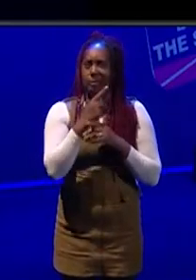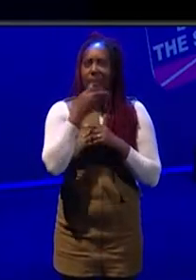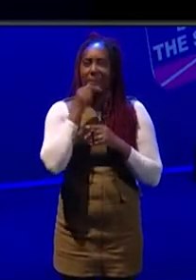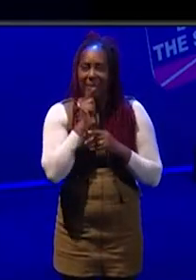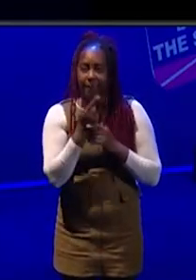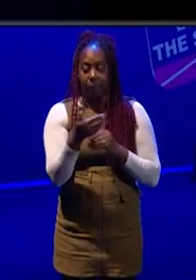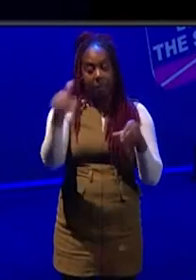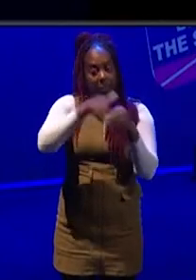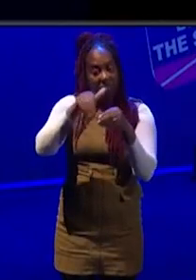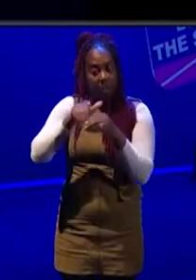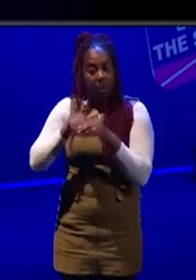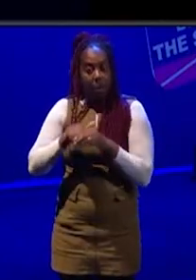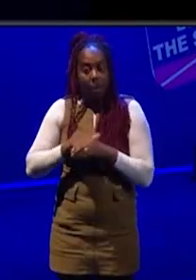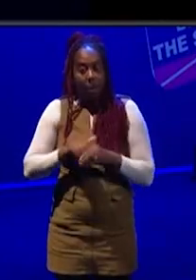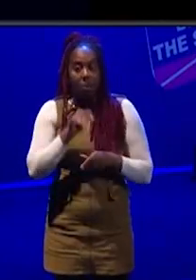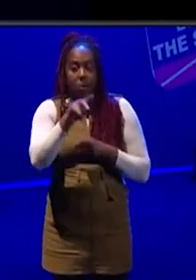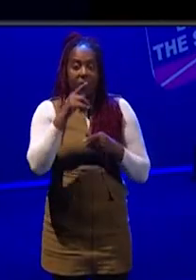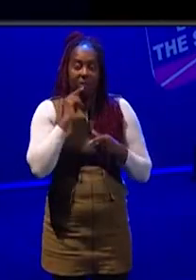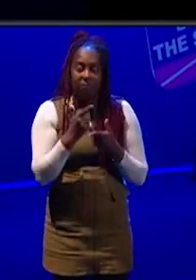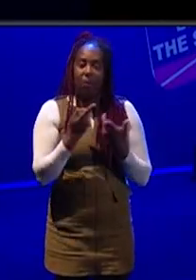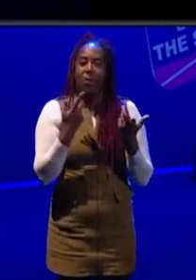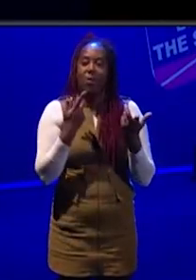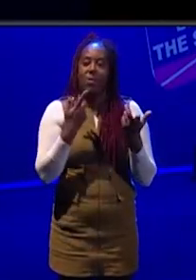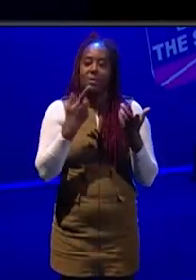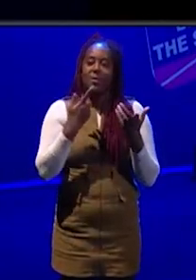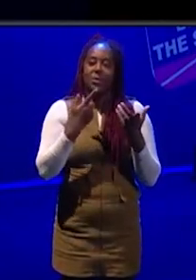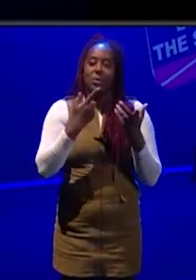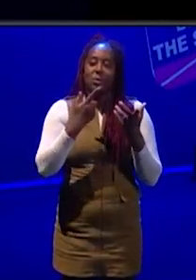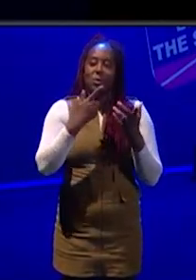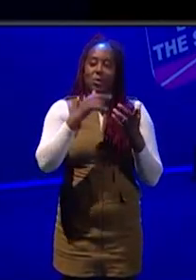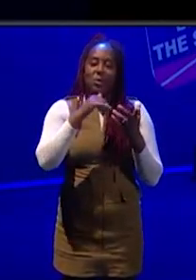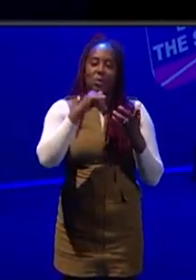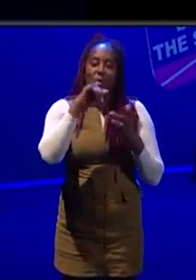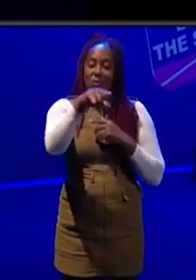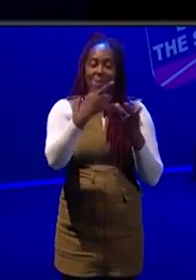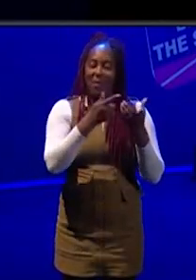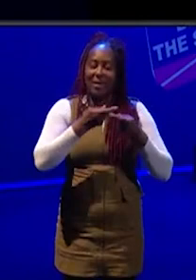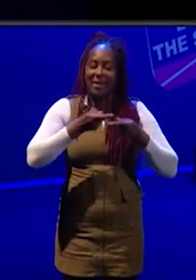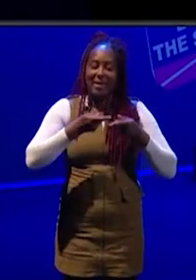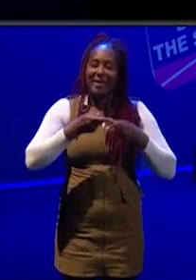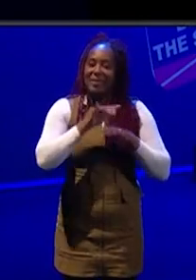a Sudanese stage manager, if there's one that exists that's on our directory, you can find them.